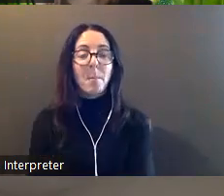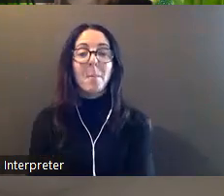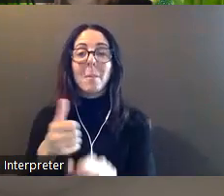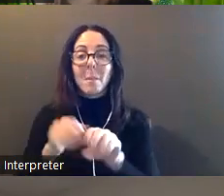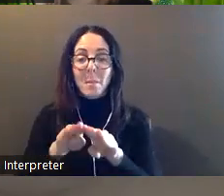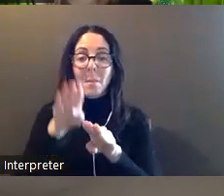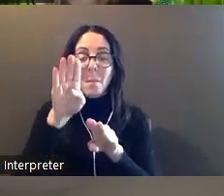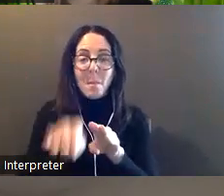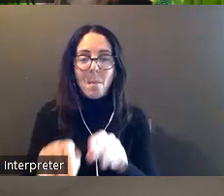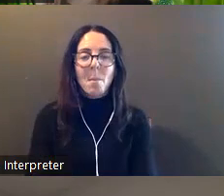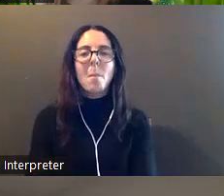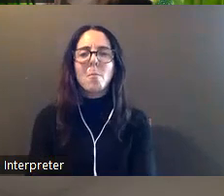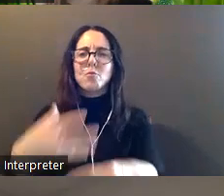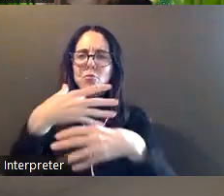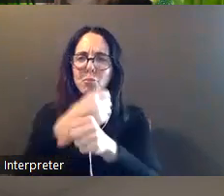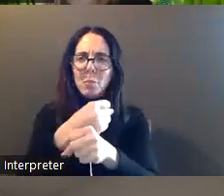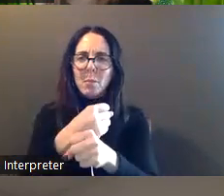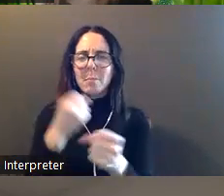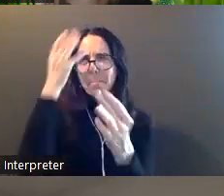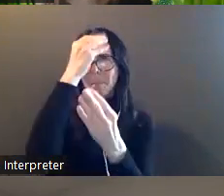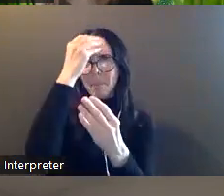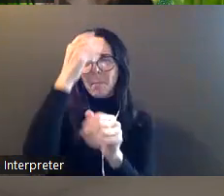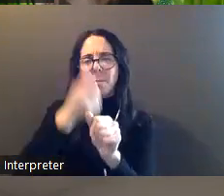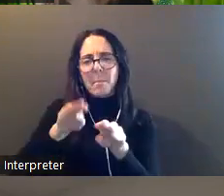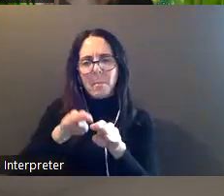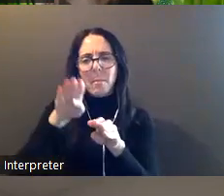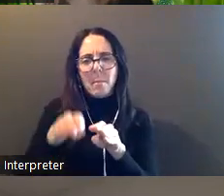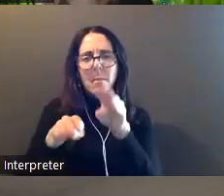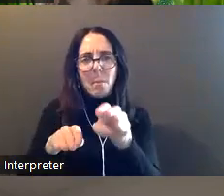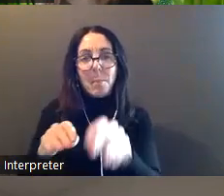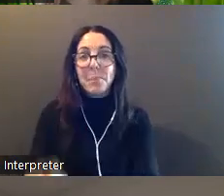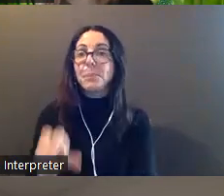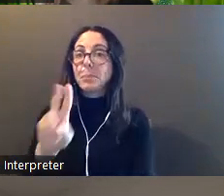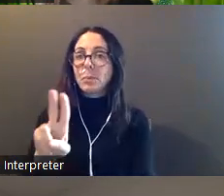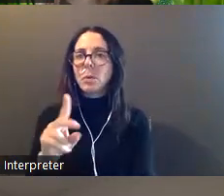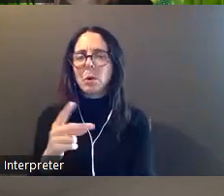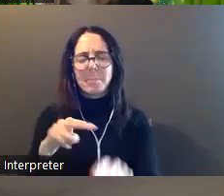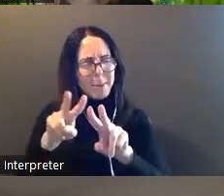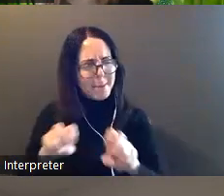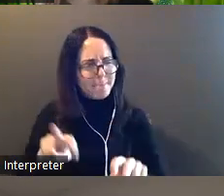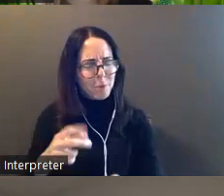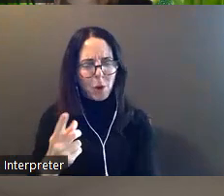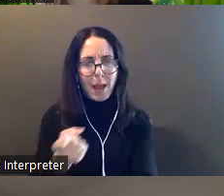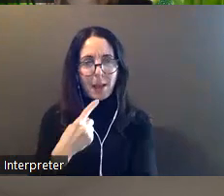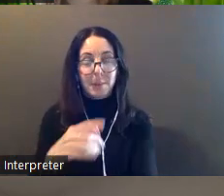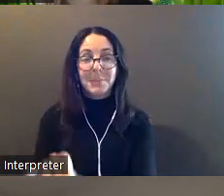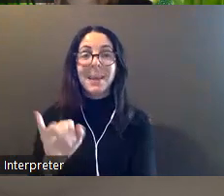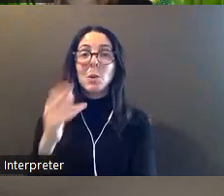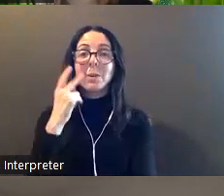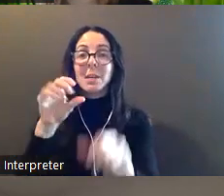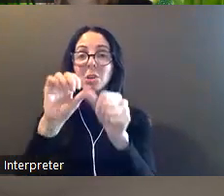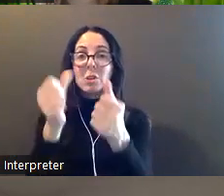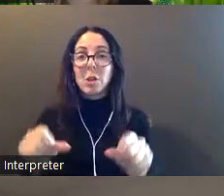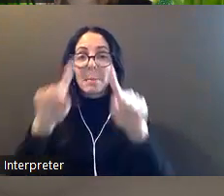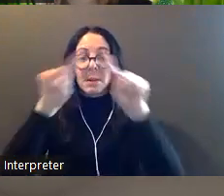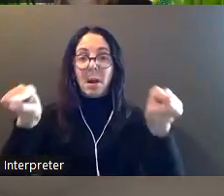brief synopsis of what you should consider or a question to ask yourself. Diamonds are decision